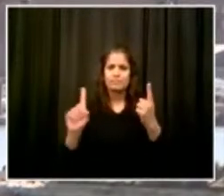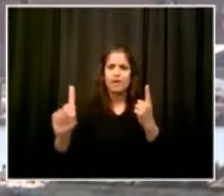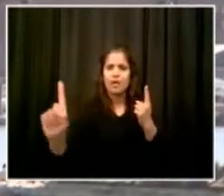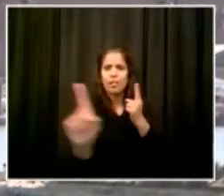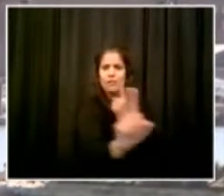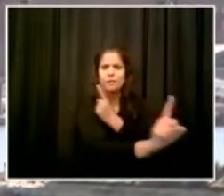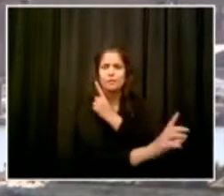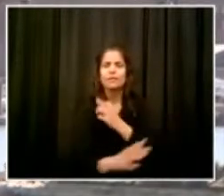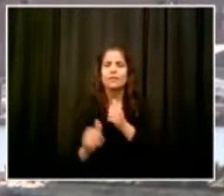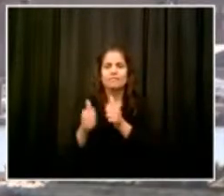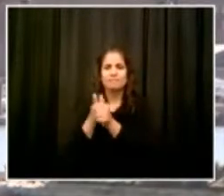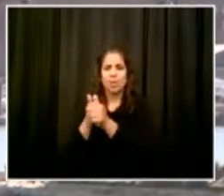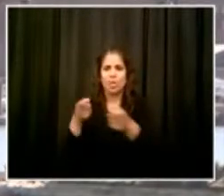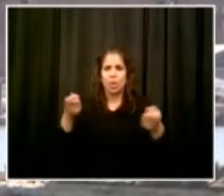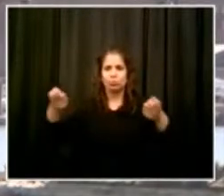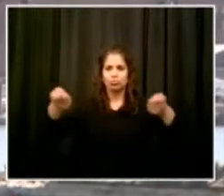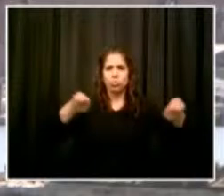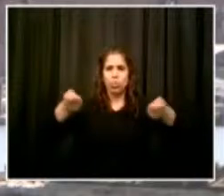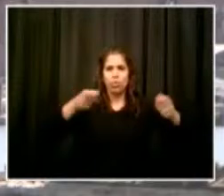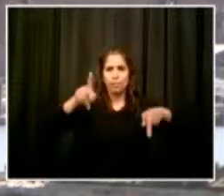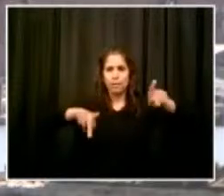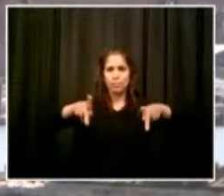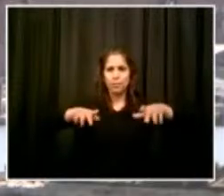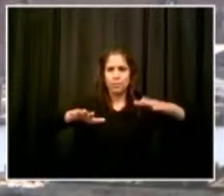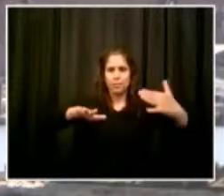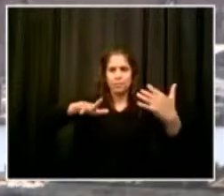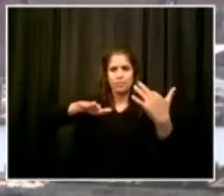2004, I'm being very straightforward. I don't